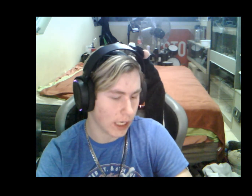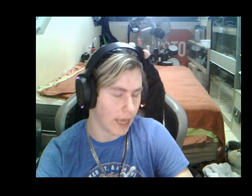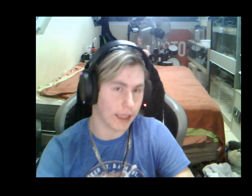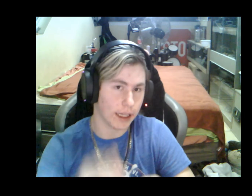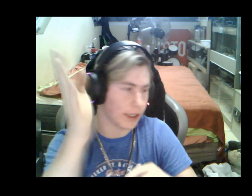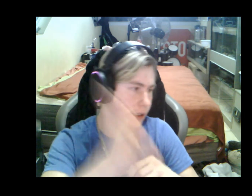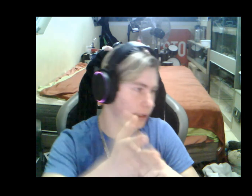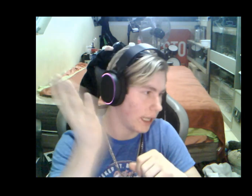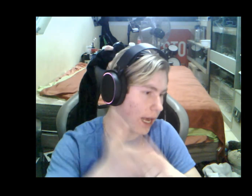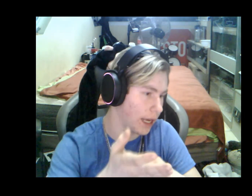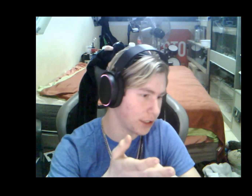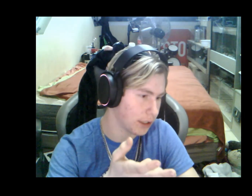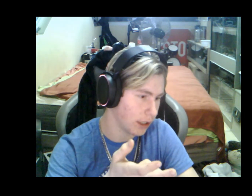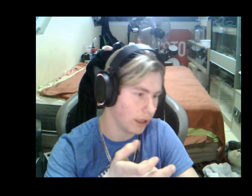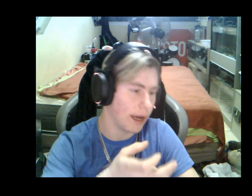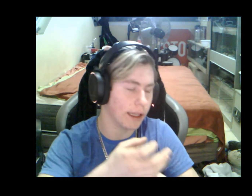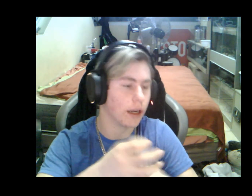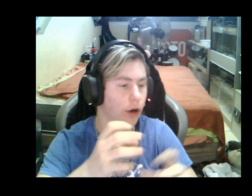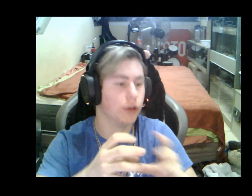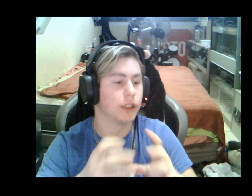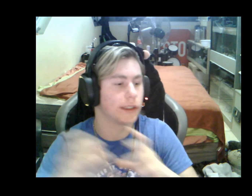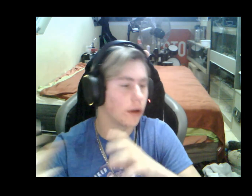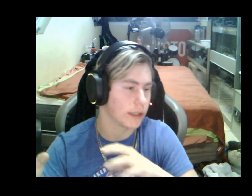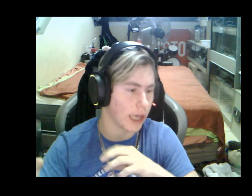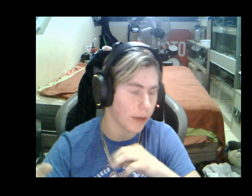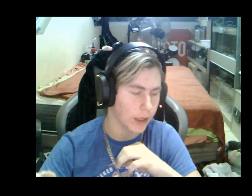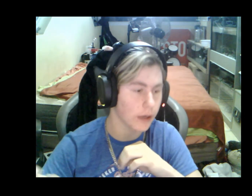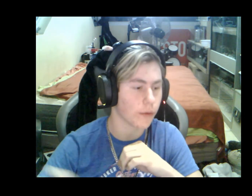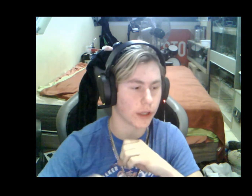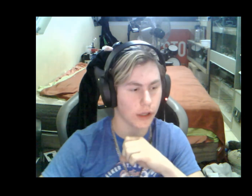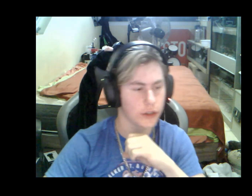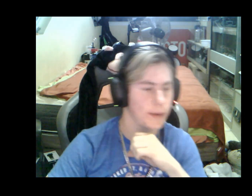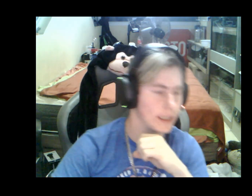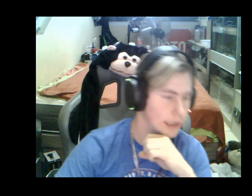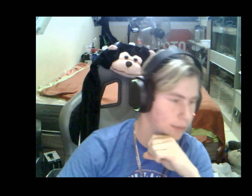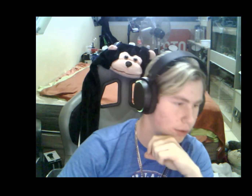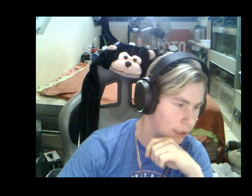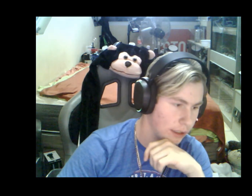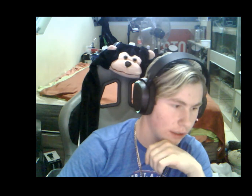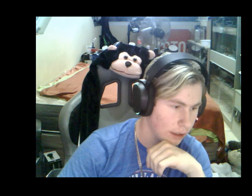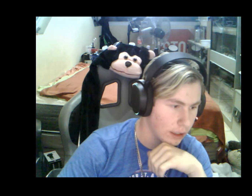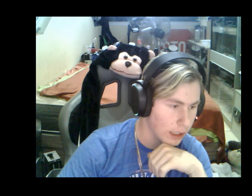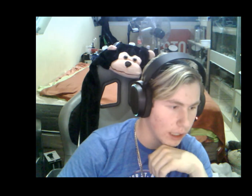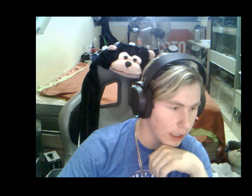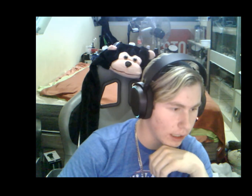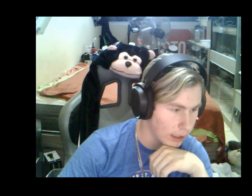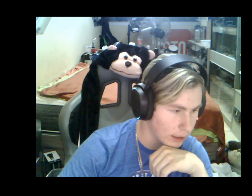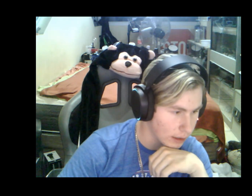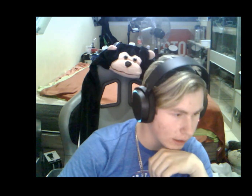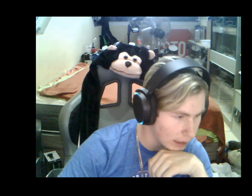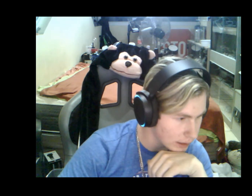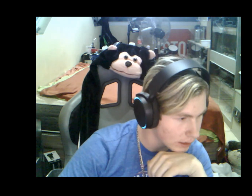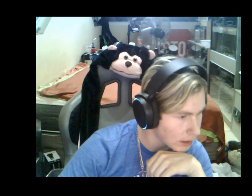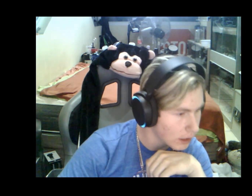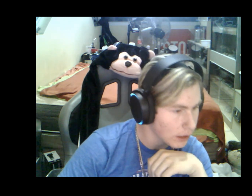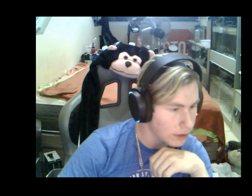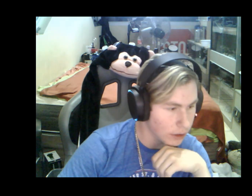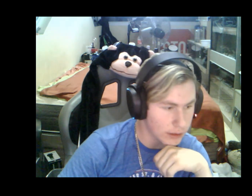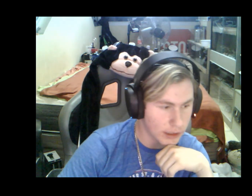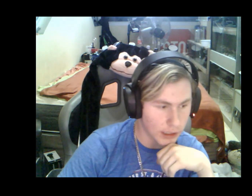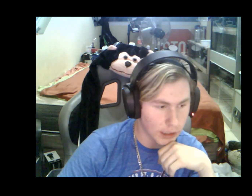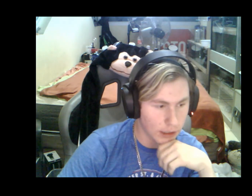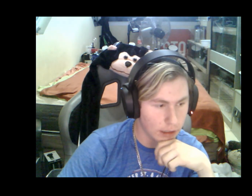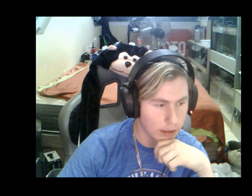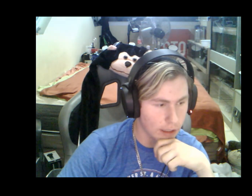youtube.com and then like a slash and then OG Salty Gamer with no spaces in between, and that's it. You